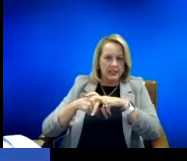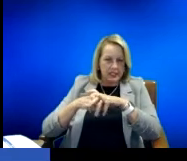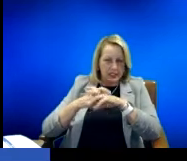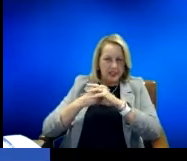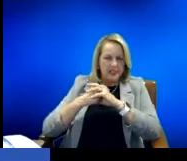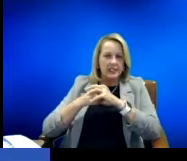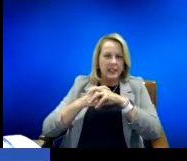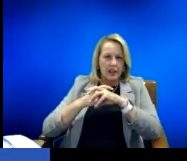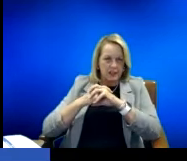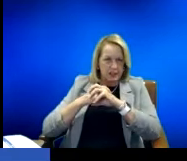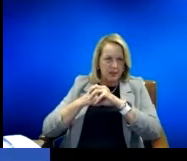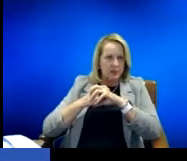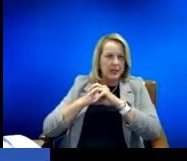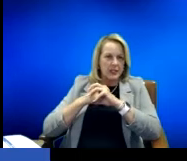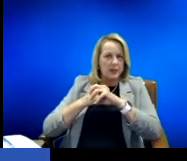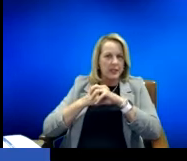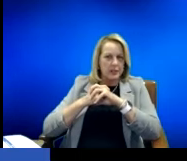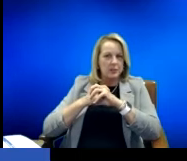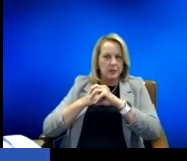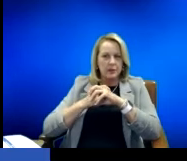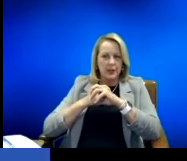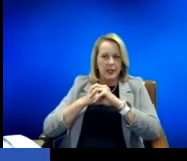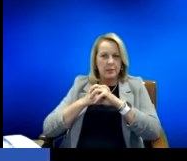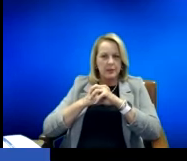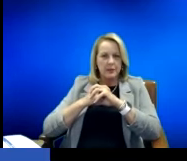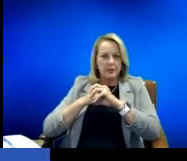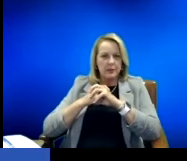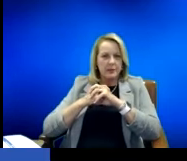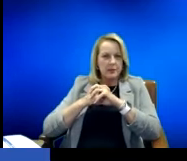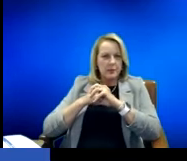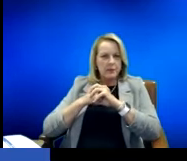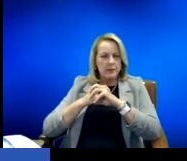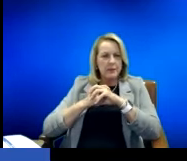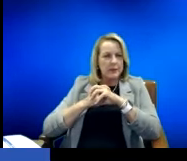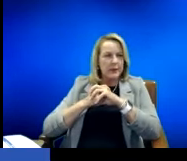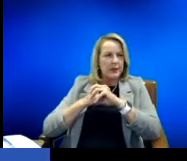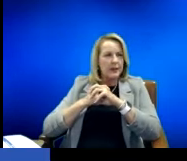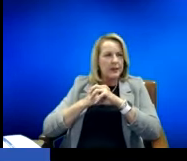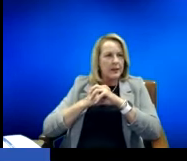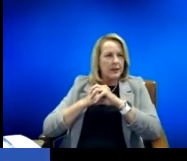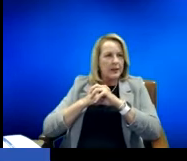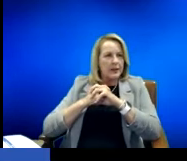allowances conditions that also would make you eligible for ABLE.